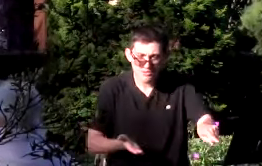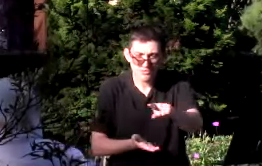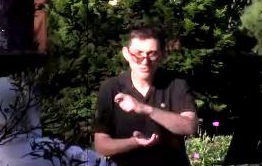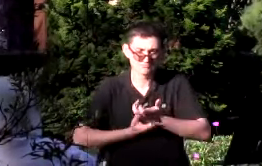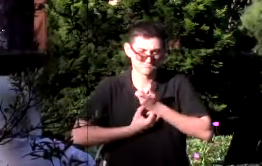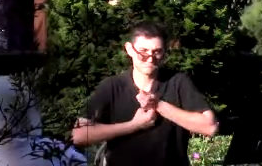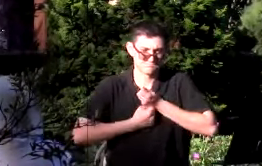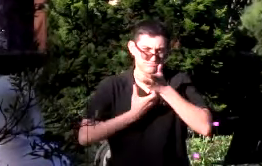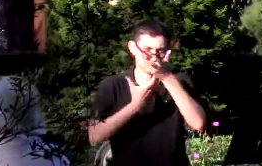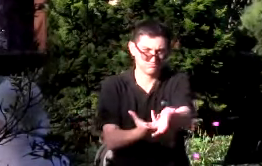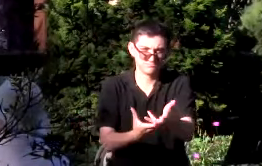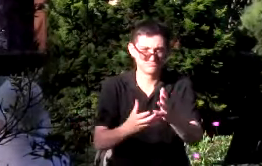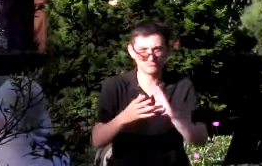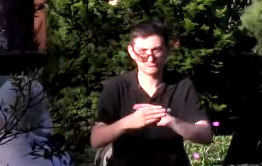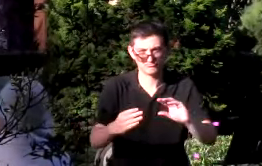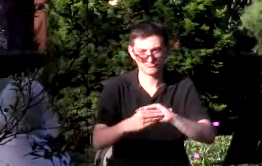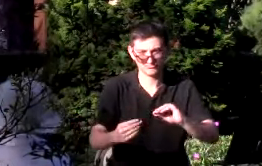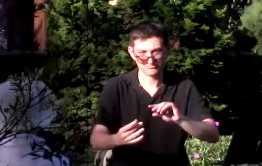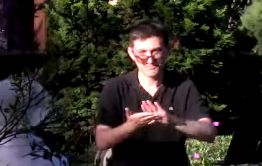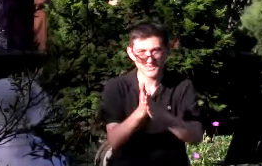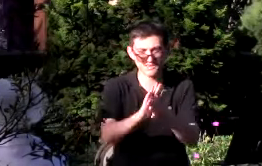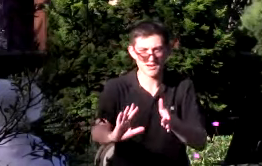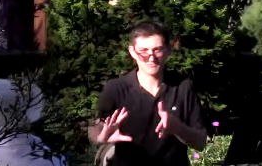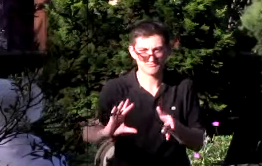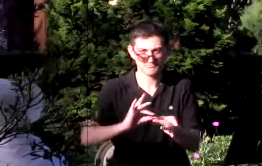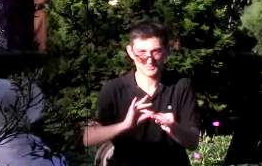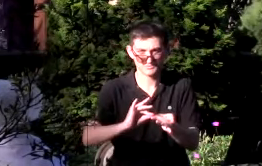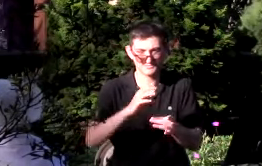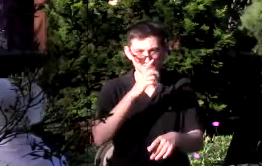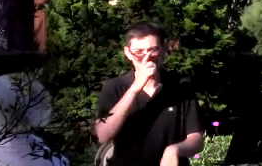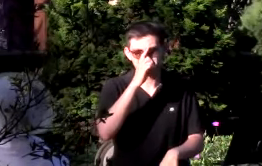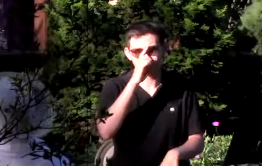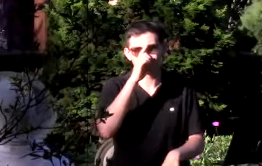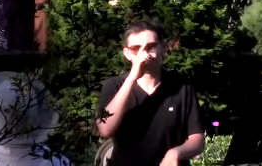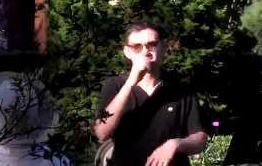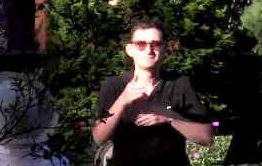nurture. May it be narrow enough to shut out pettiness.